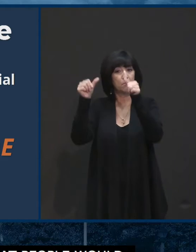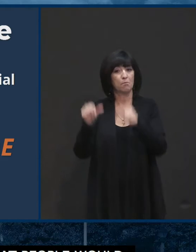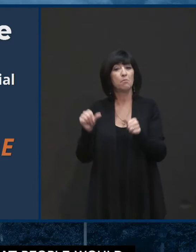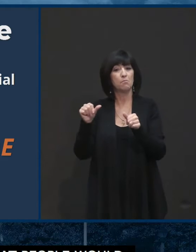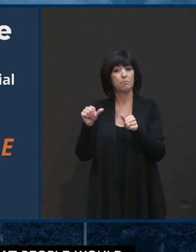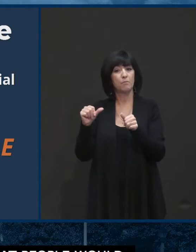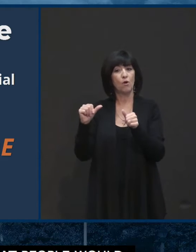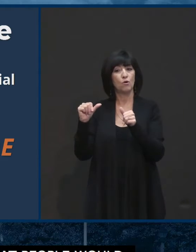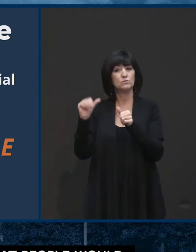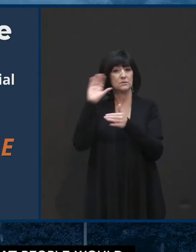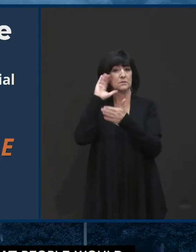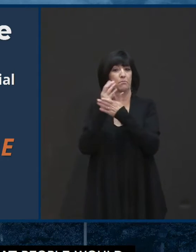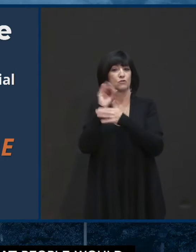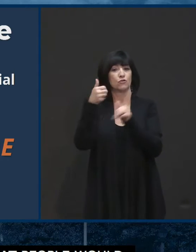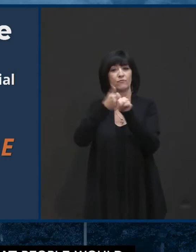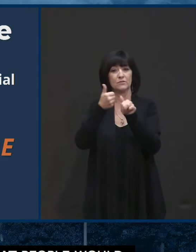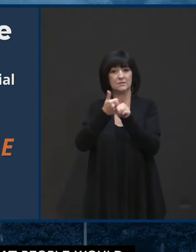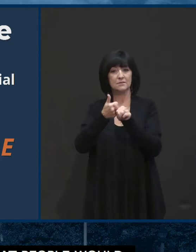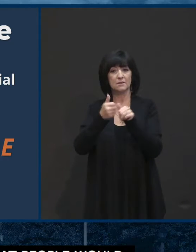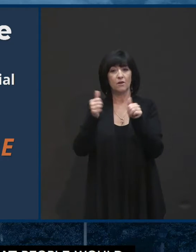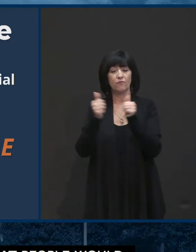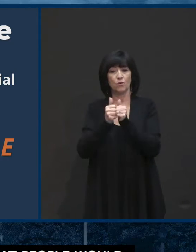the hashtag